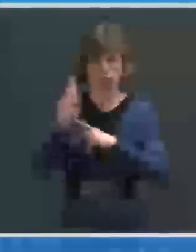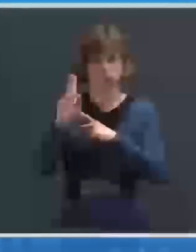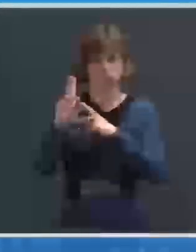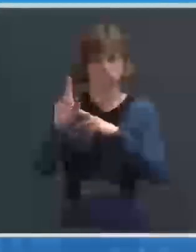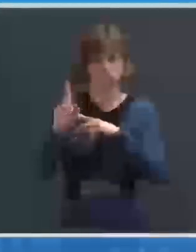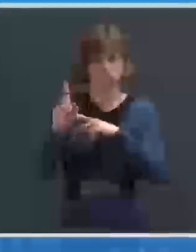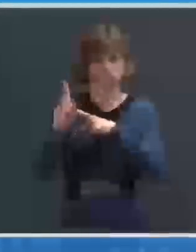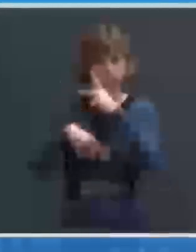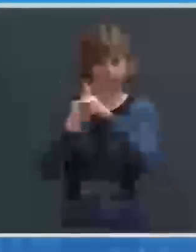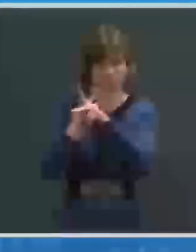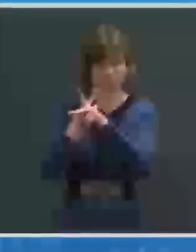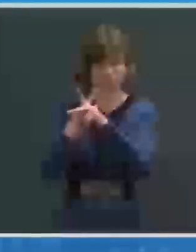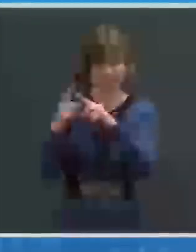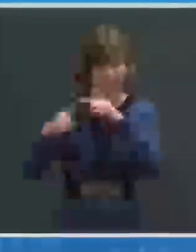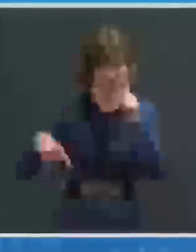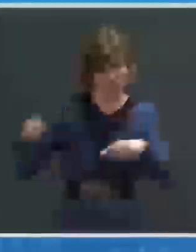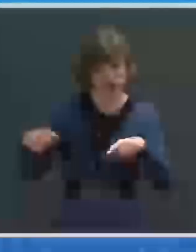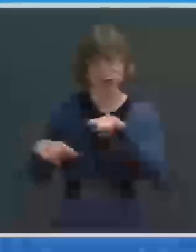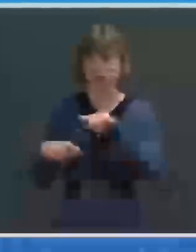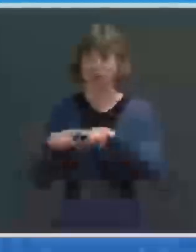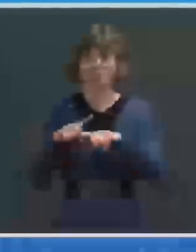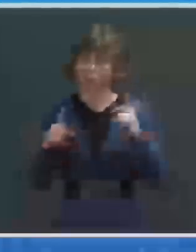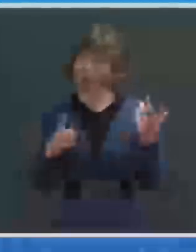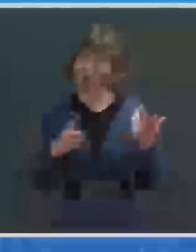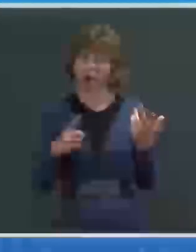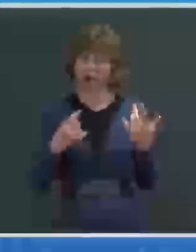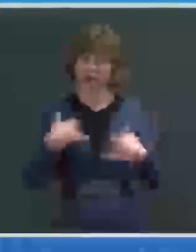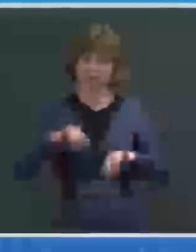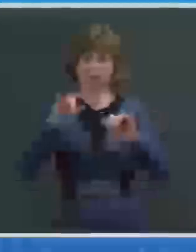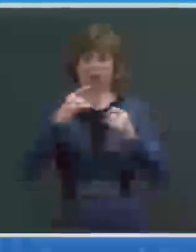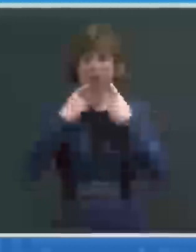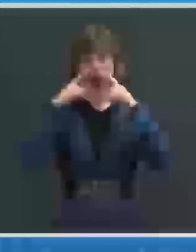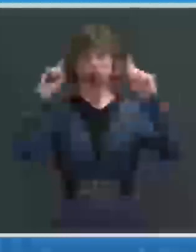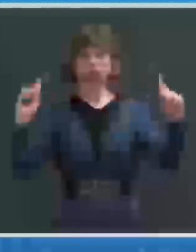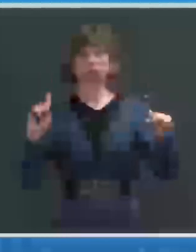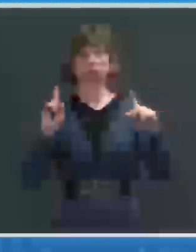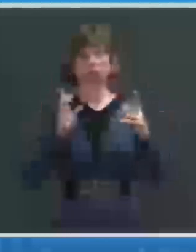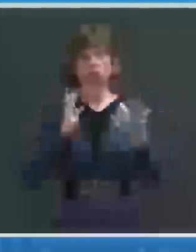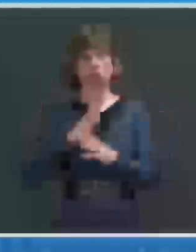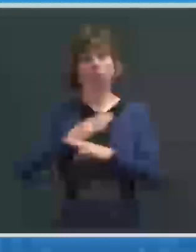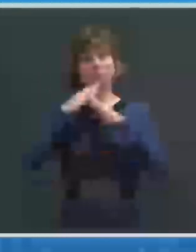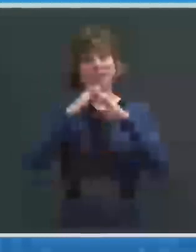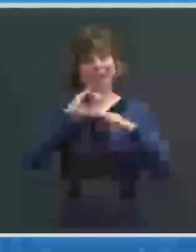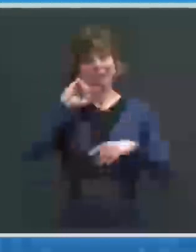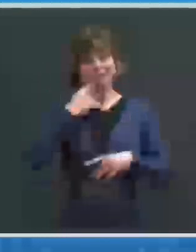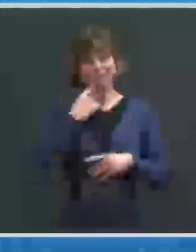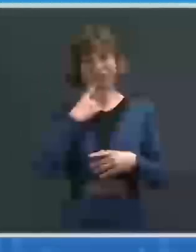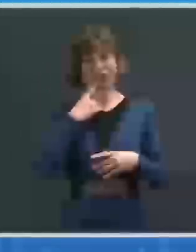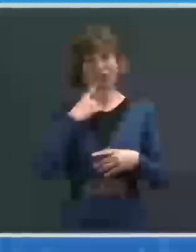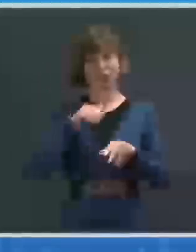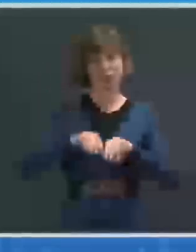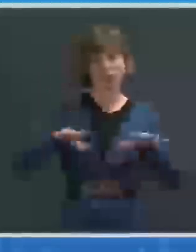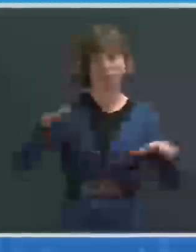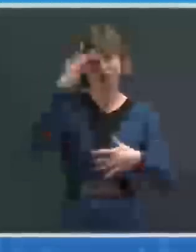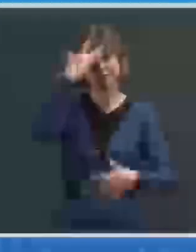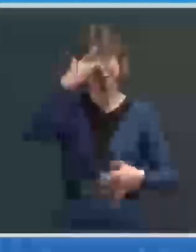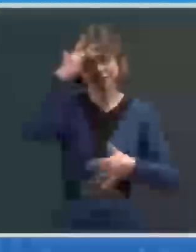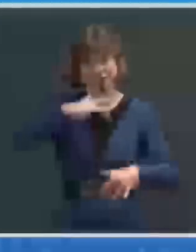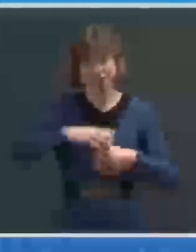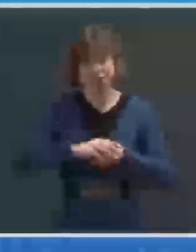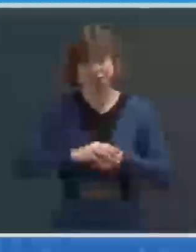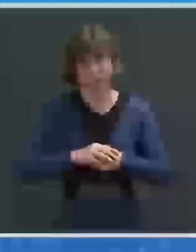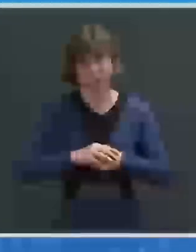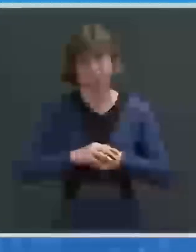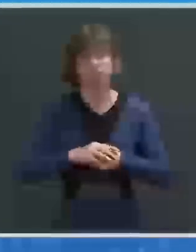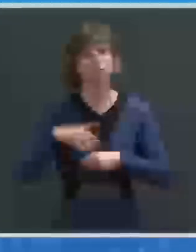did extremely well when it came to preventing severe critical disease. And as we've heard many times now, there were